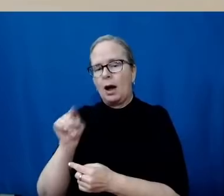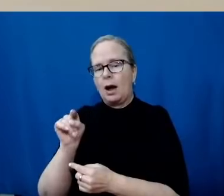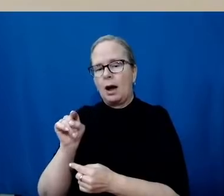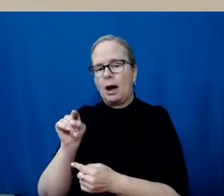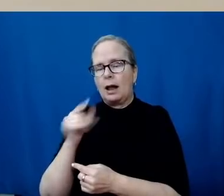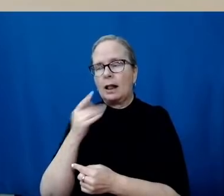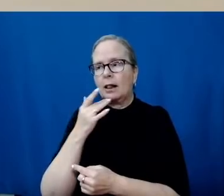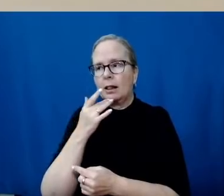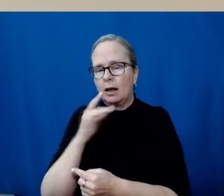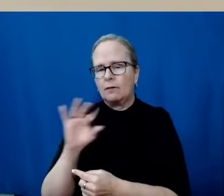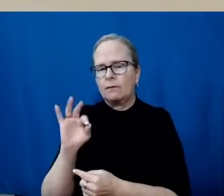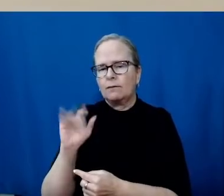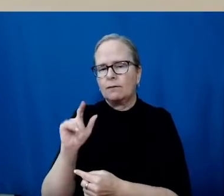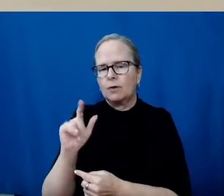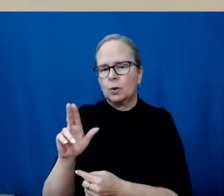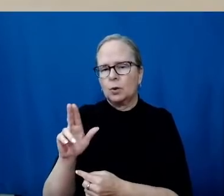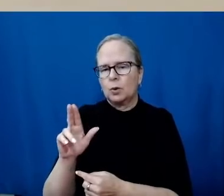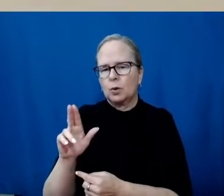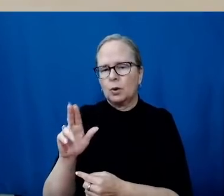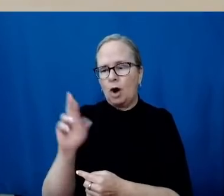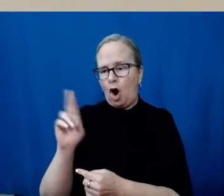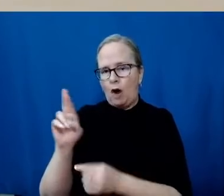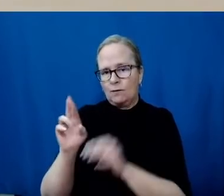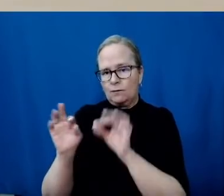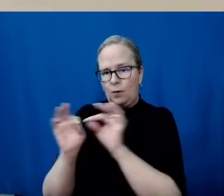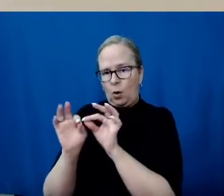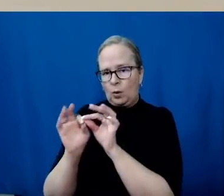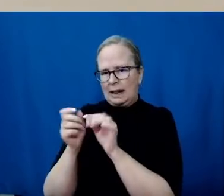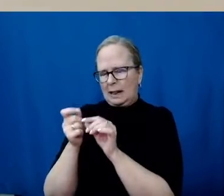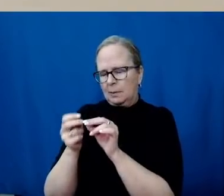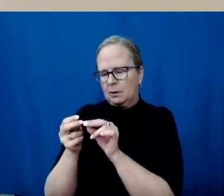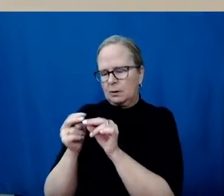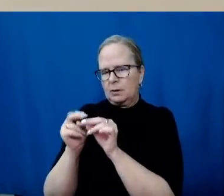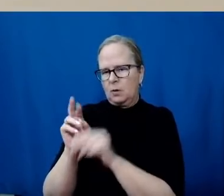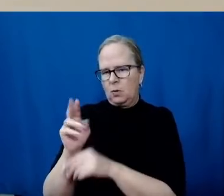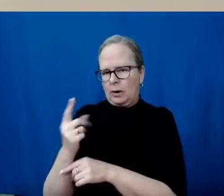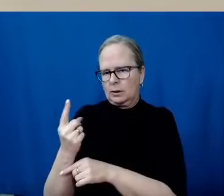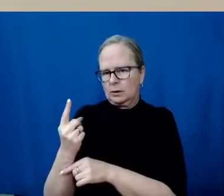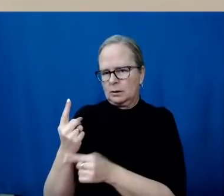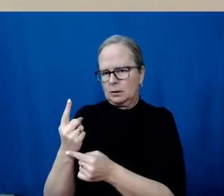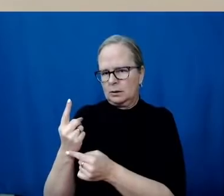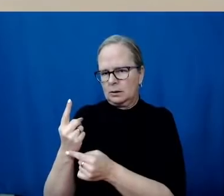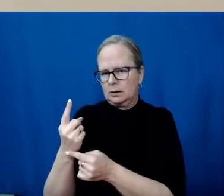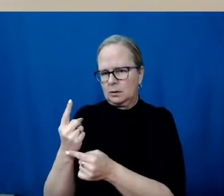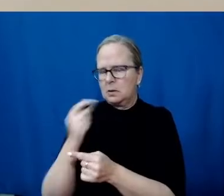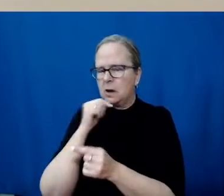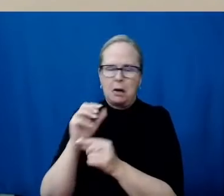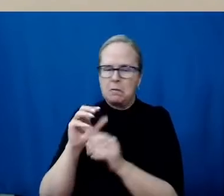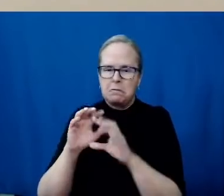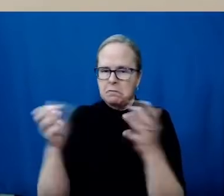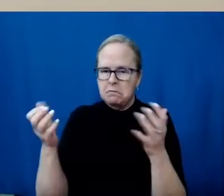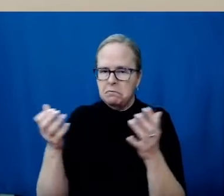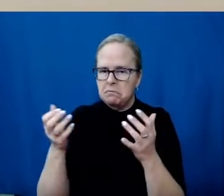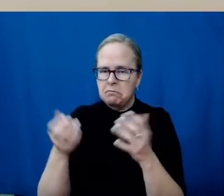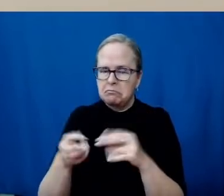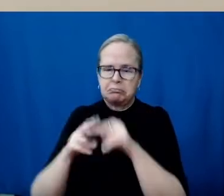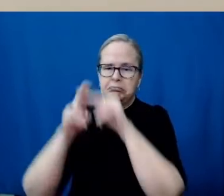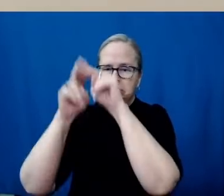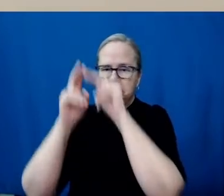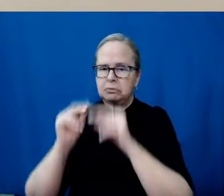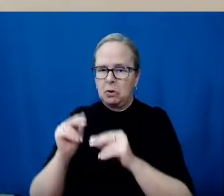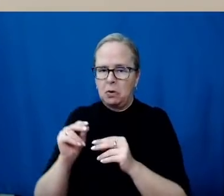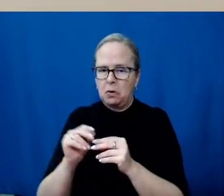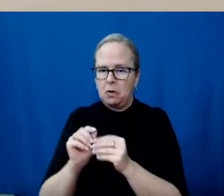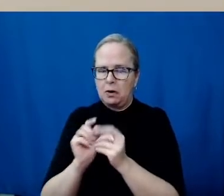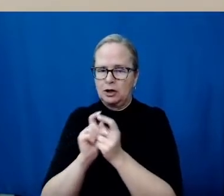has R value just like a bit above 1, but not much above 1,